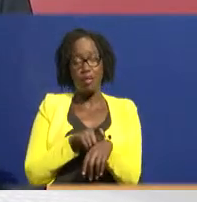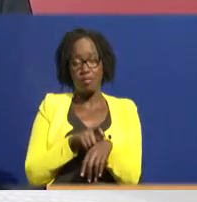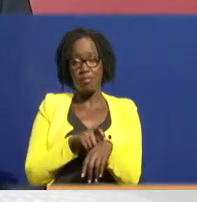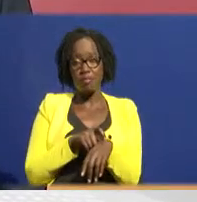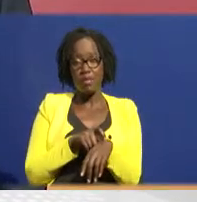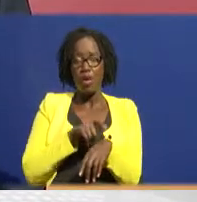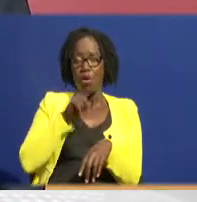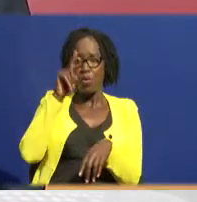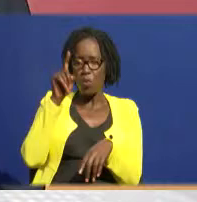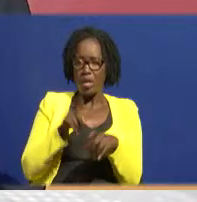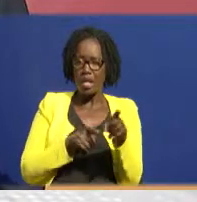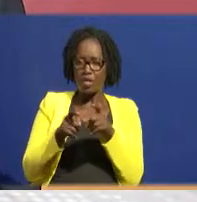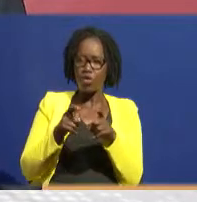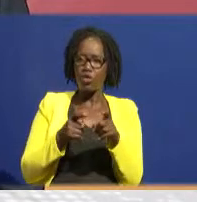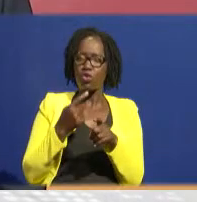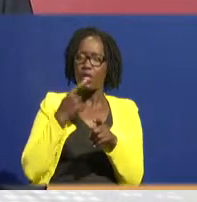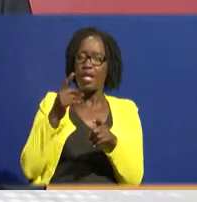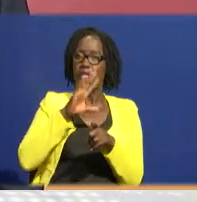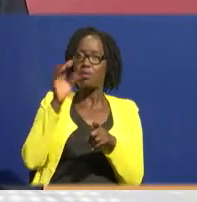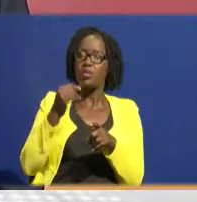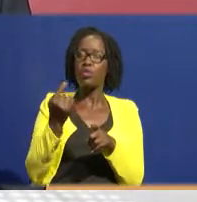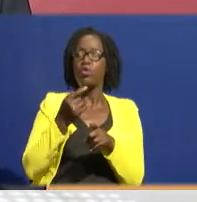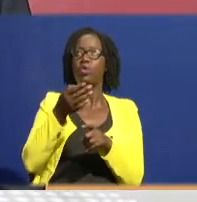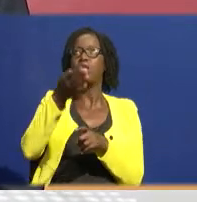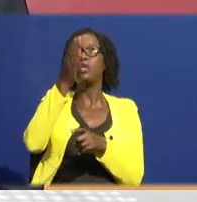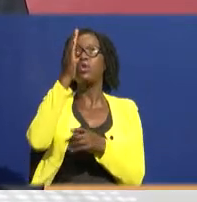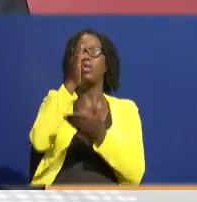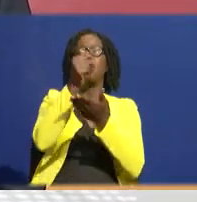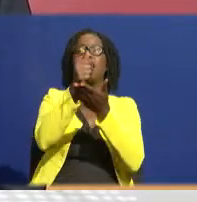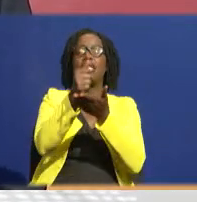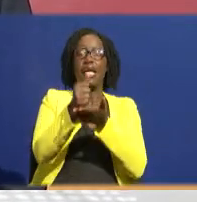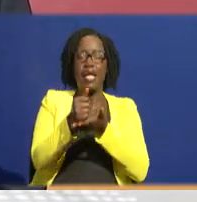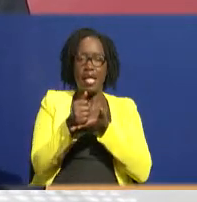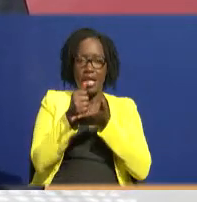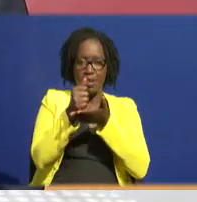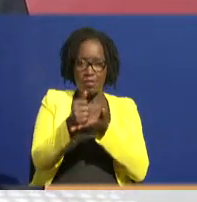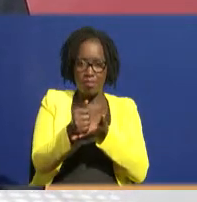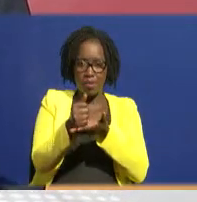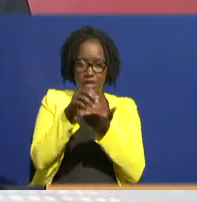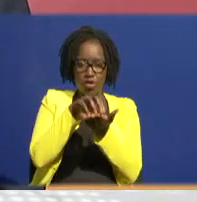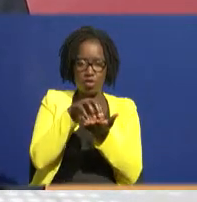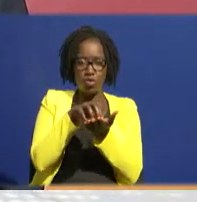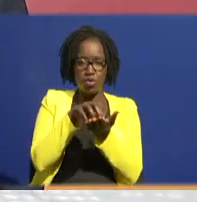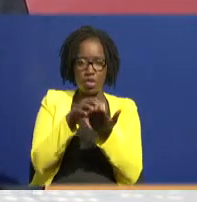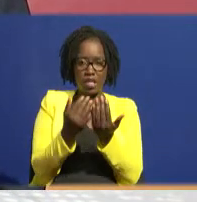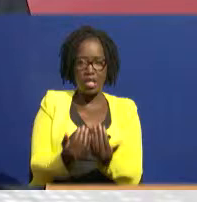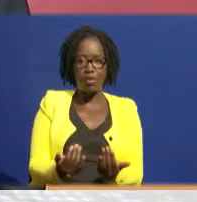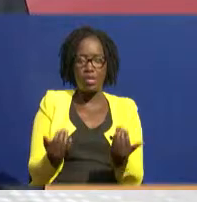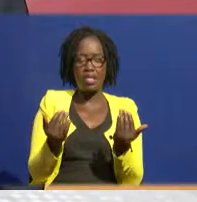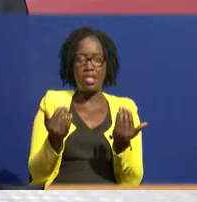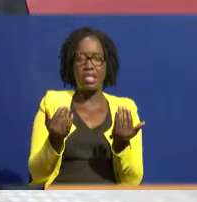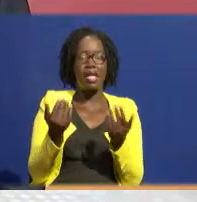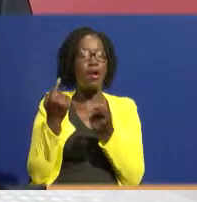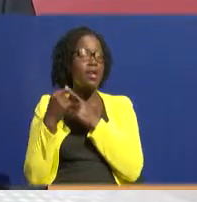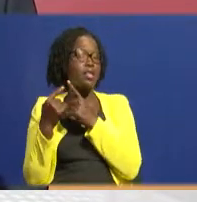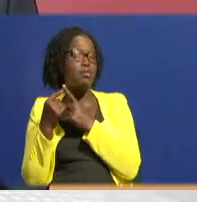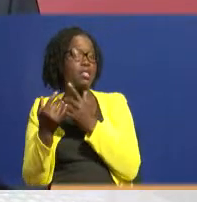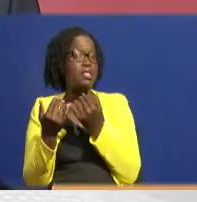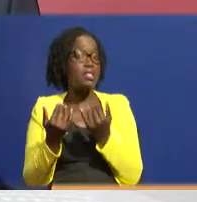cannot control it 100%. Only God can intervene and help the situation that our children are going through